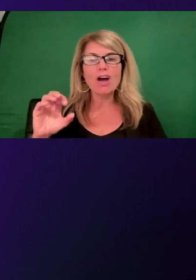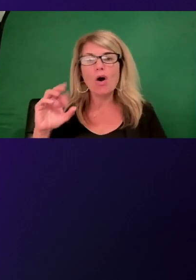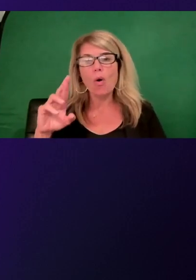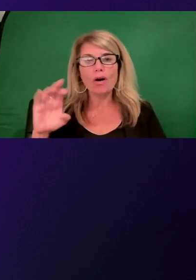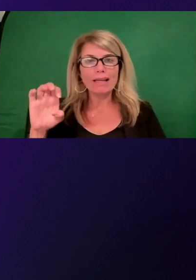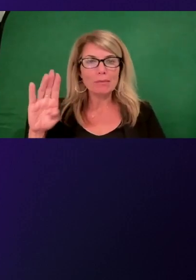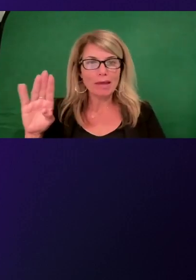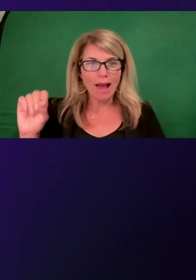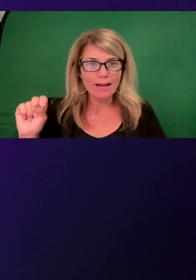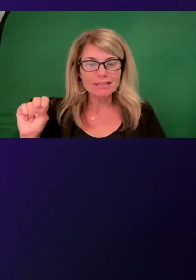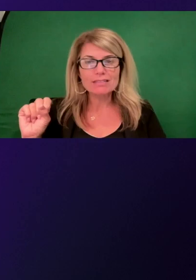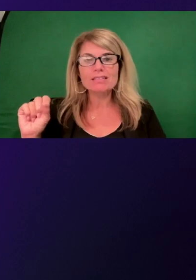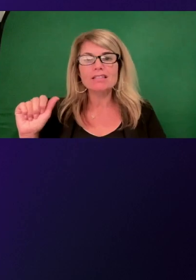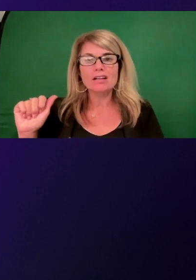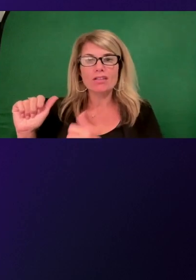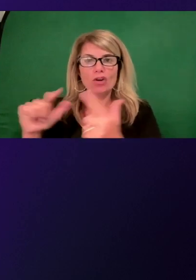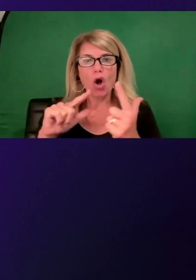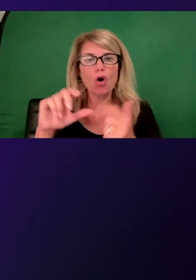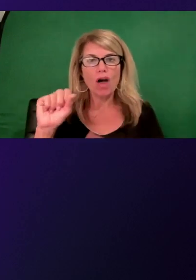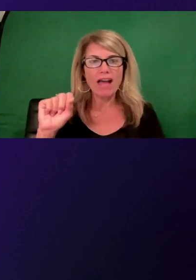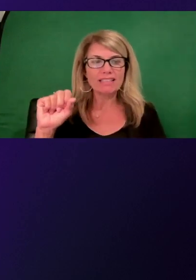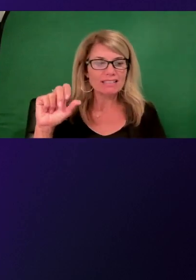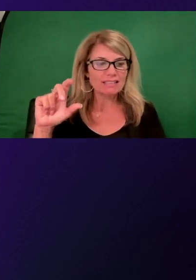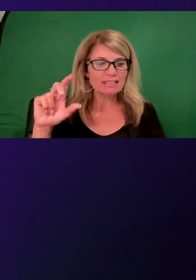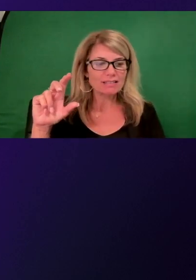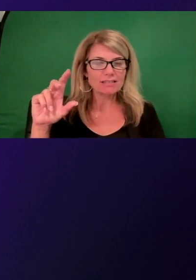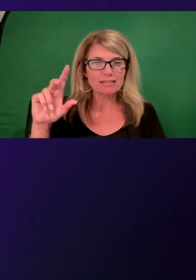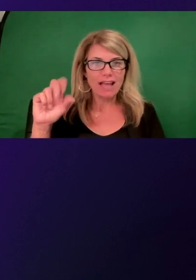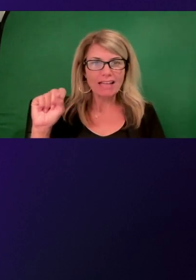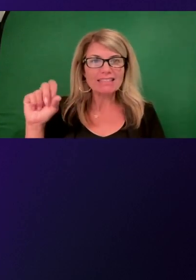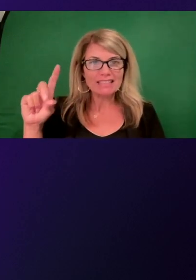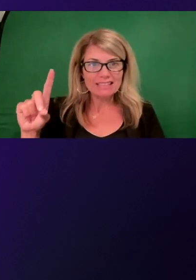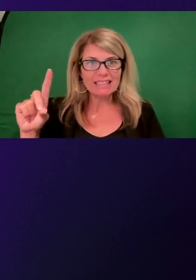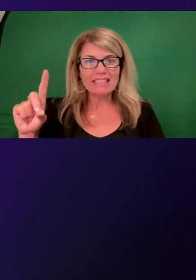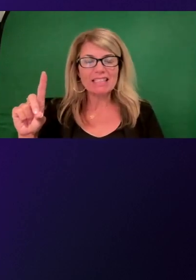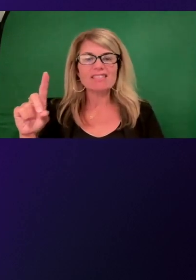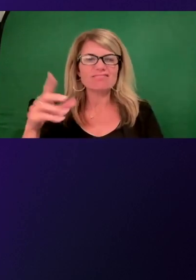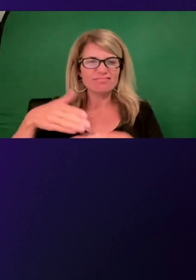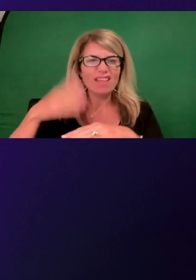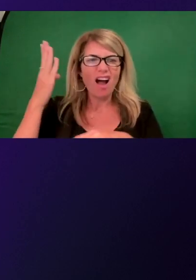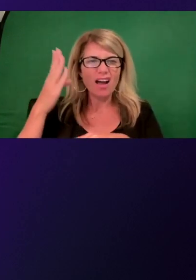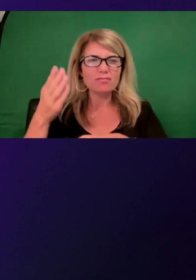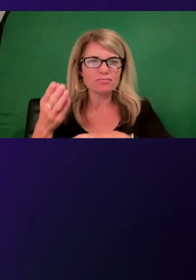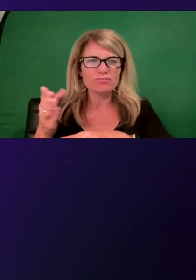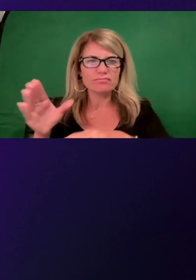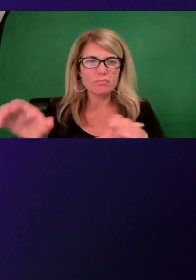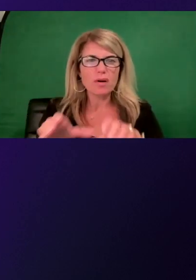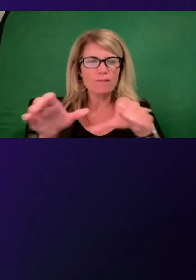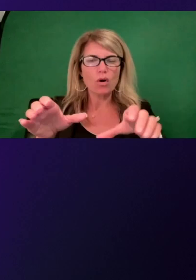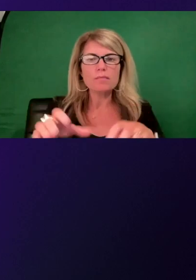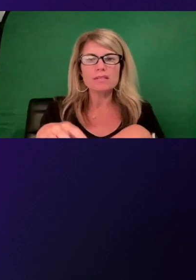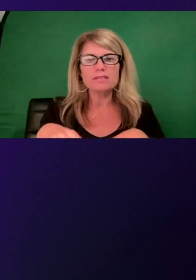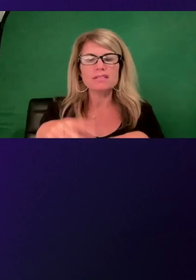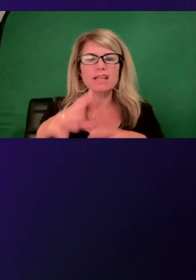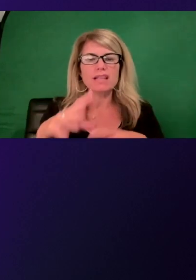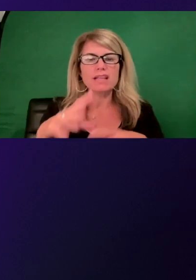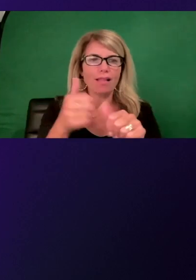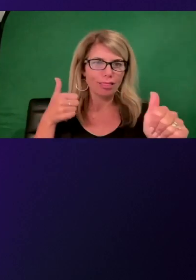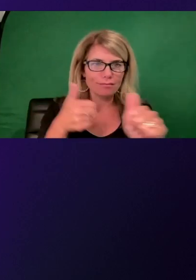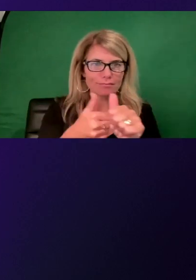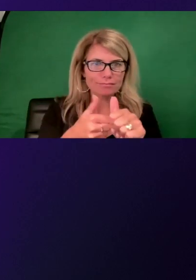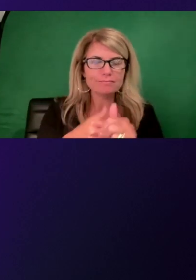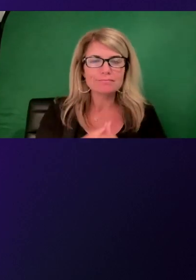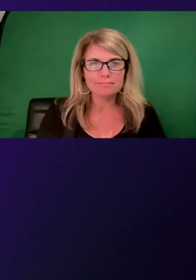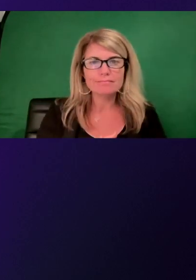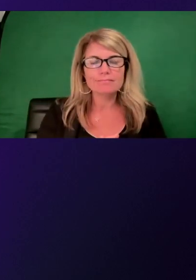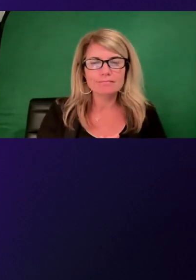all SSD-based, and everything is performing at the high performance, throughput and latency levels, yeah. Absolutely. So